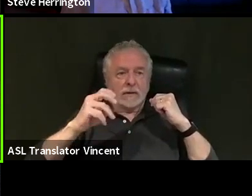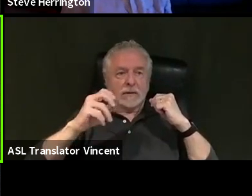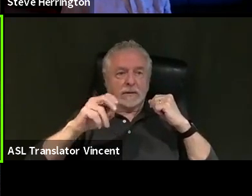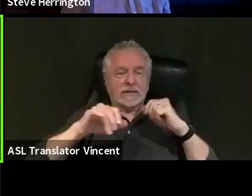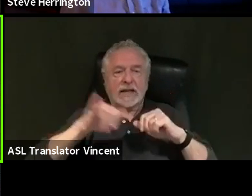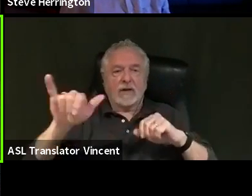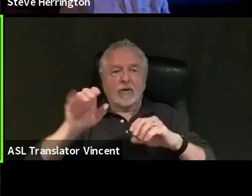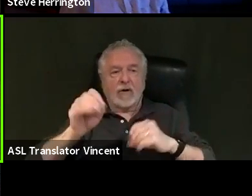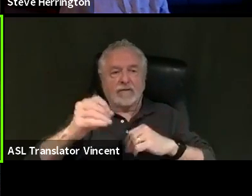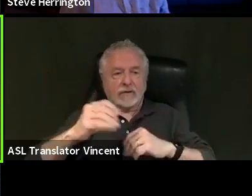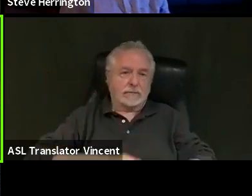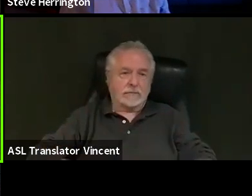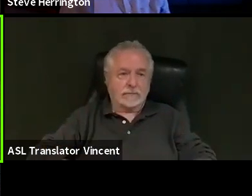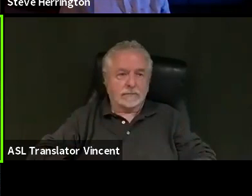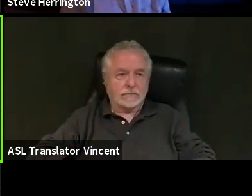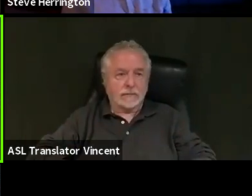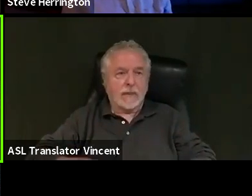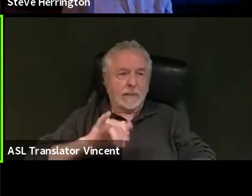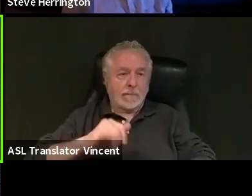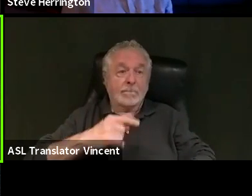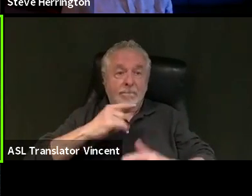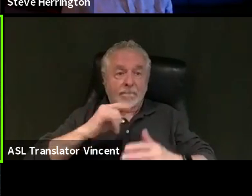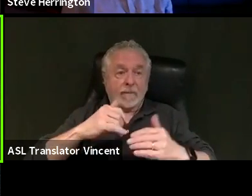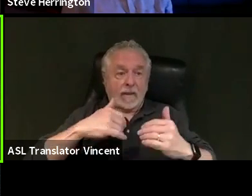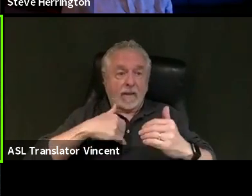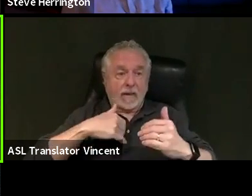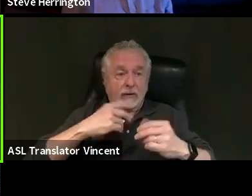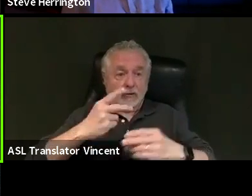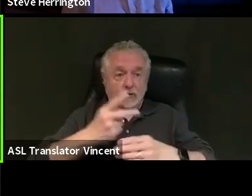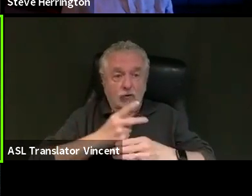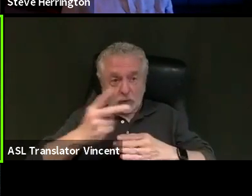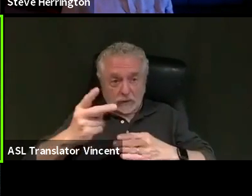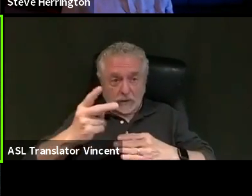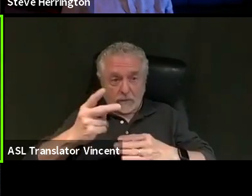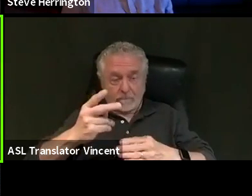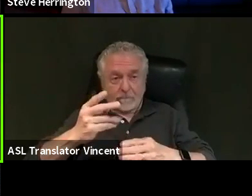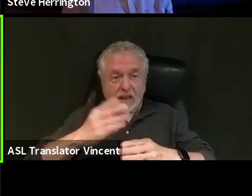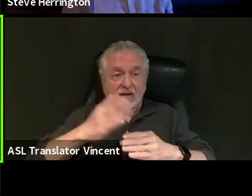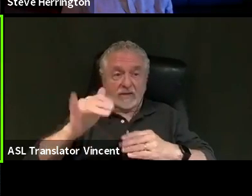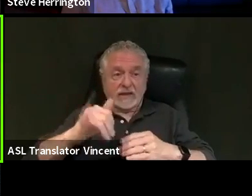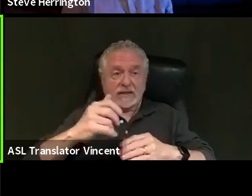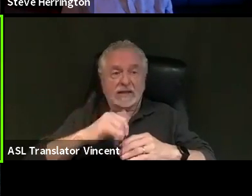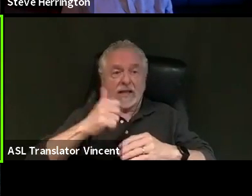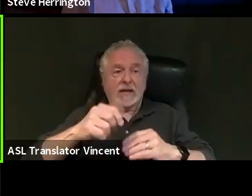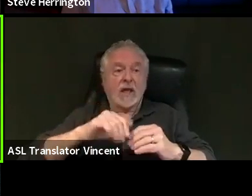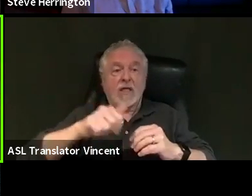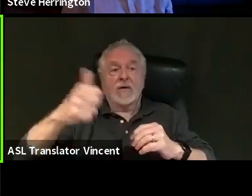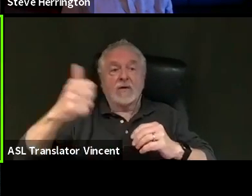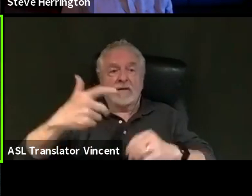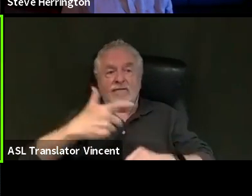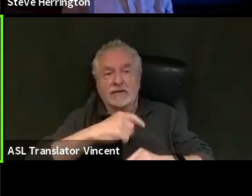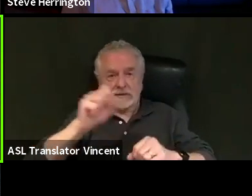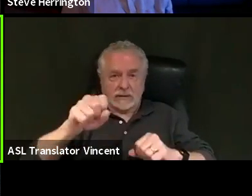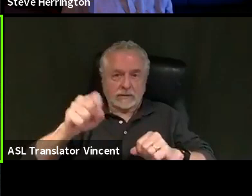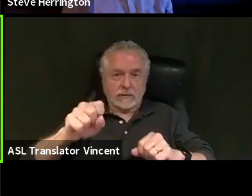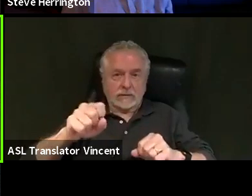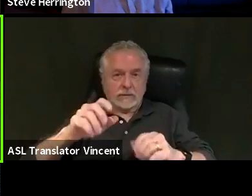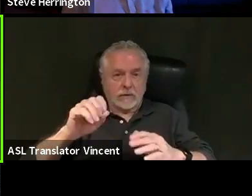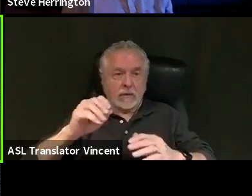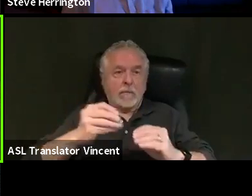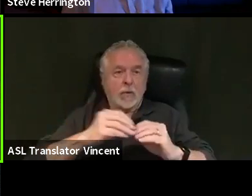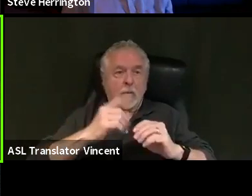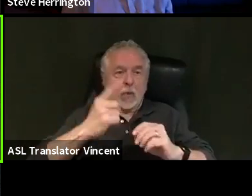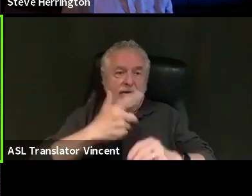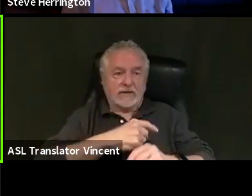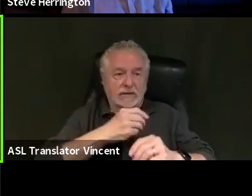stay out of the office, et cetera. That being said, there have to be 2 weeks after that to get any other vaccine. But yes, so more than